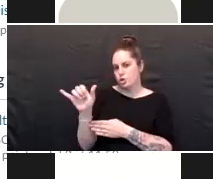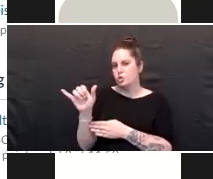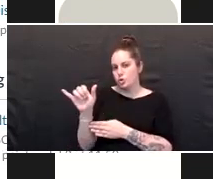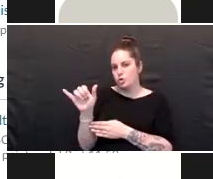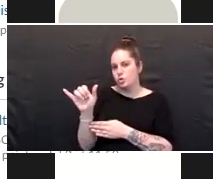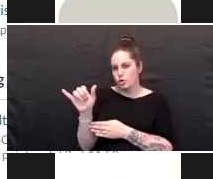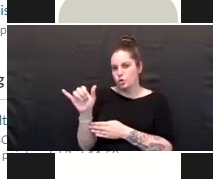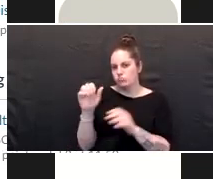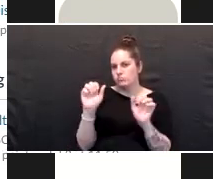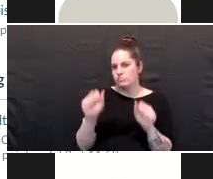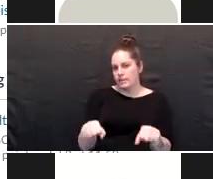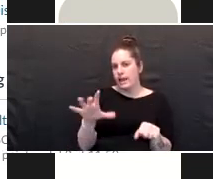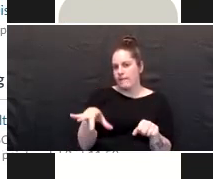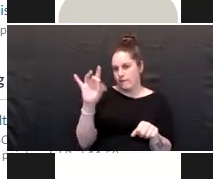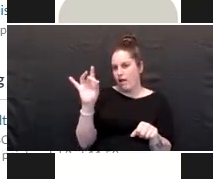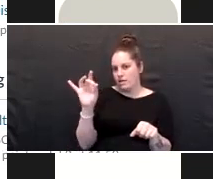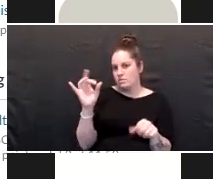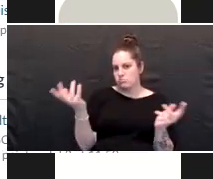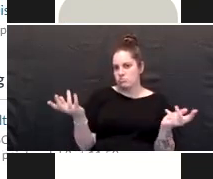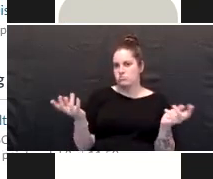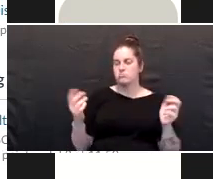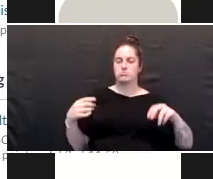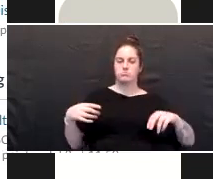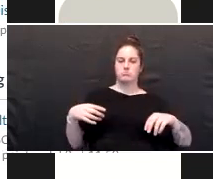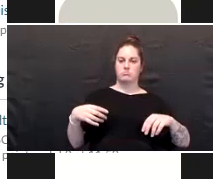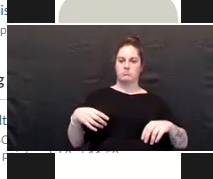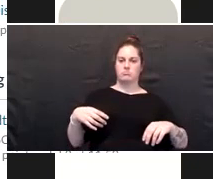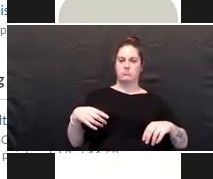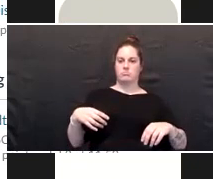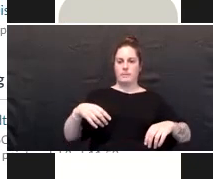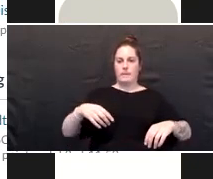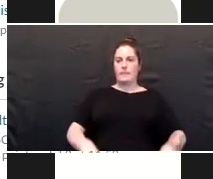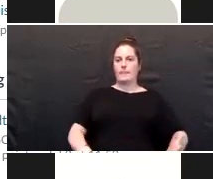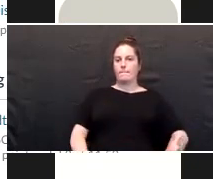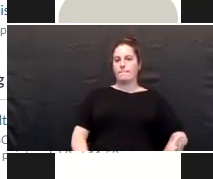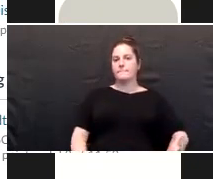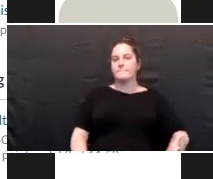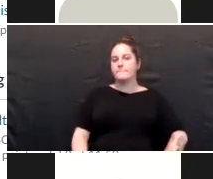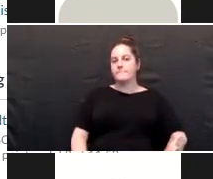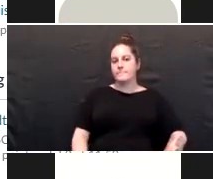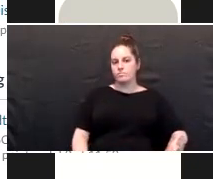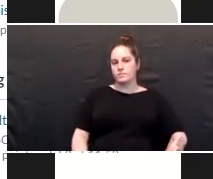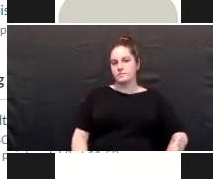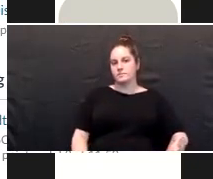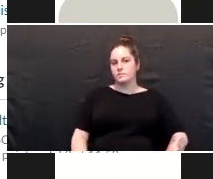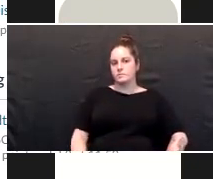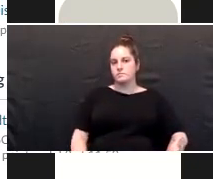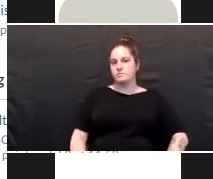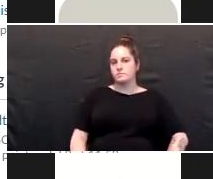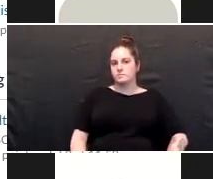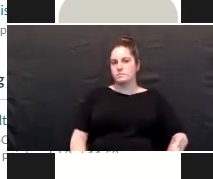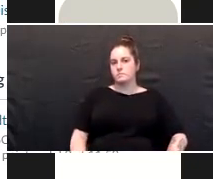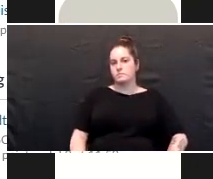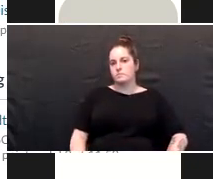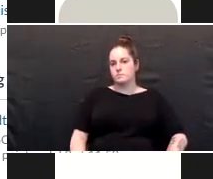as well. Okay. So